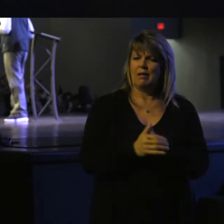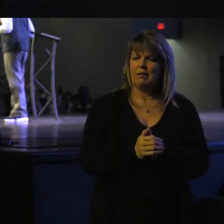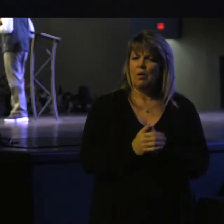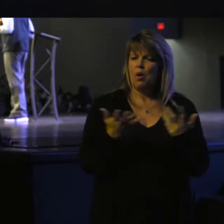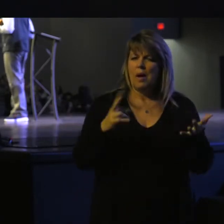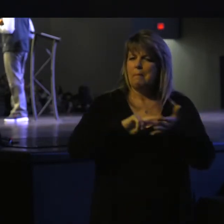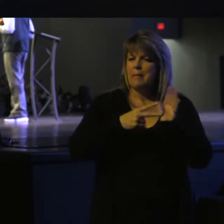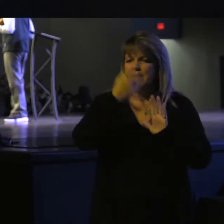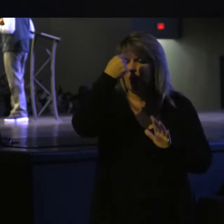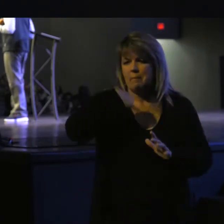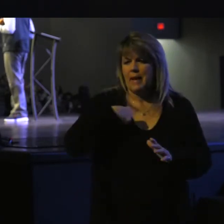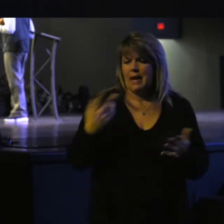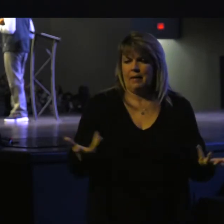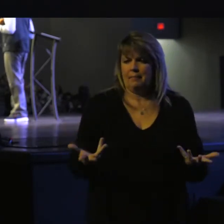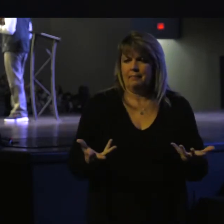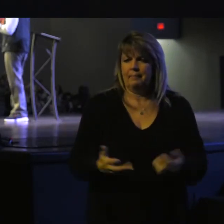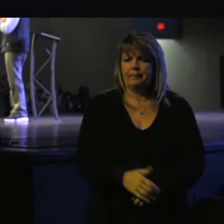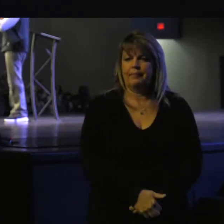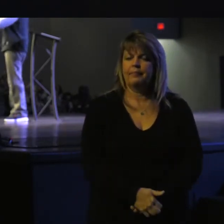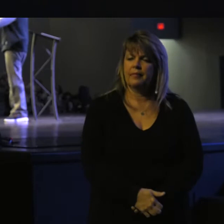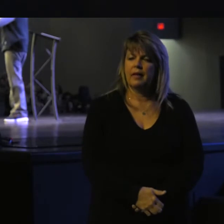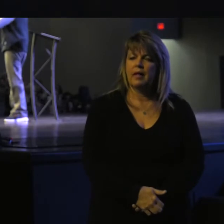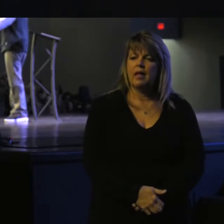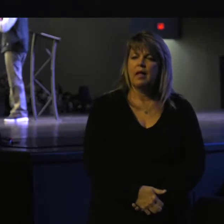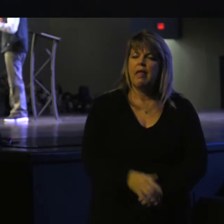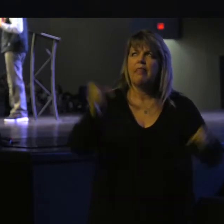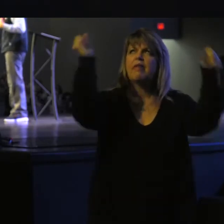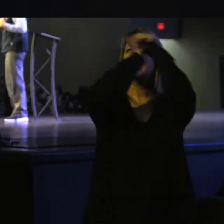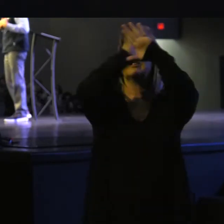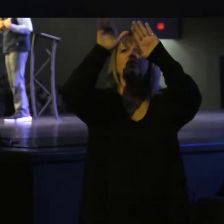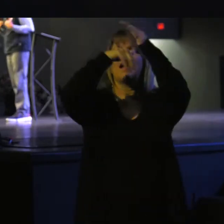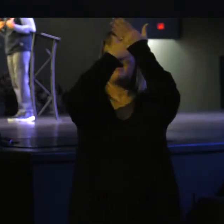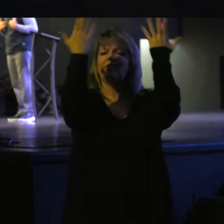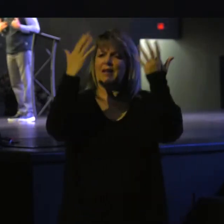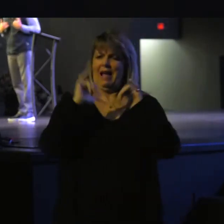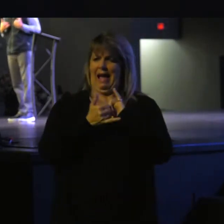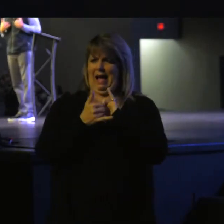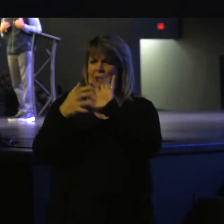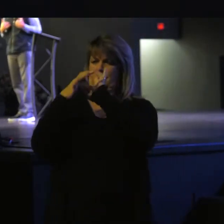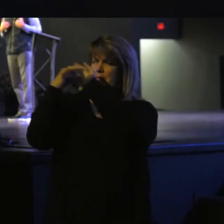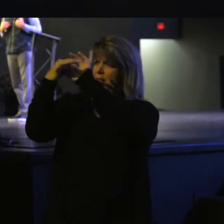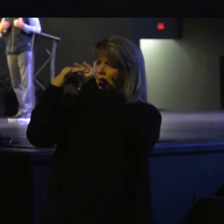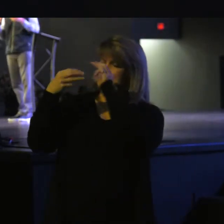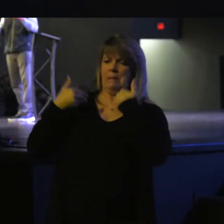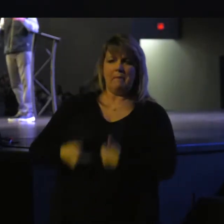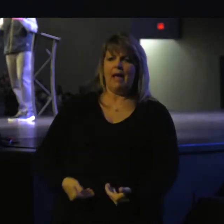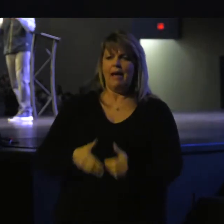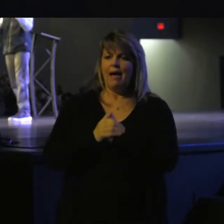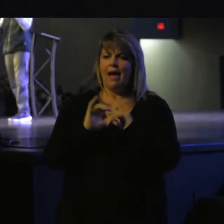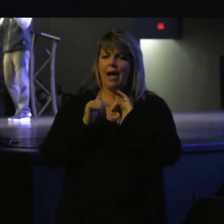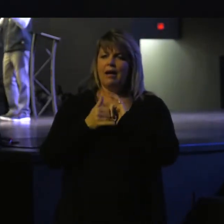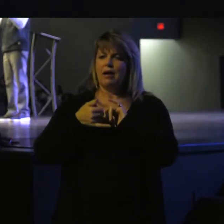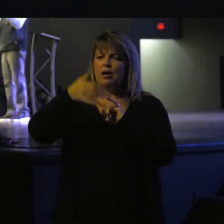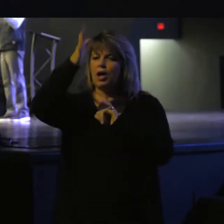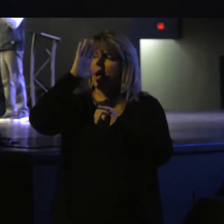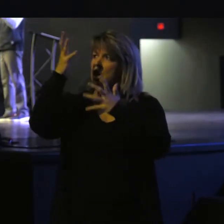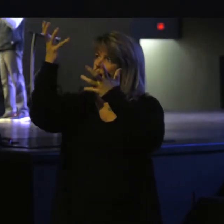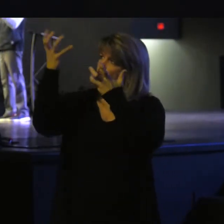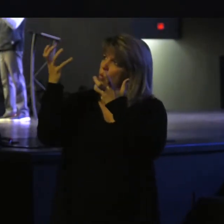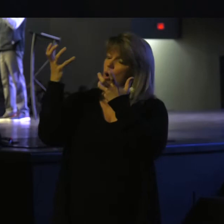this mean for me? So what does the vision of heaven have to do with me? So what, God, do you